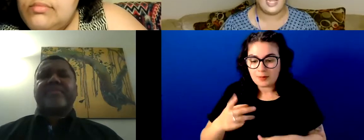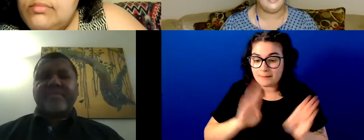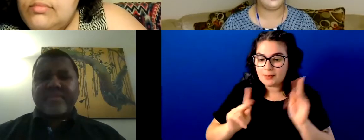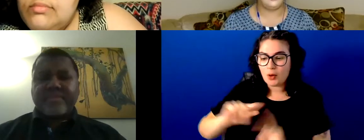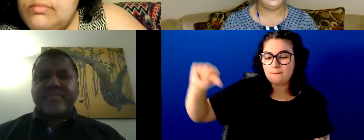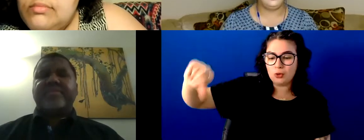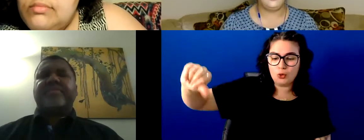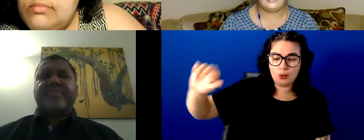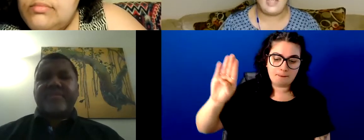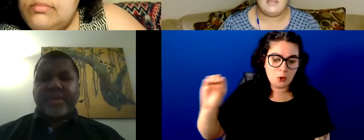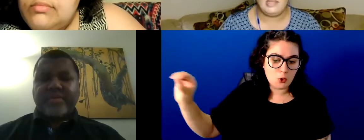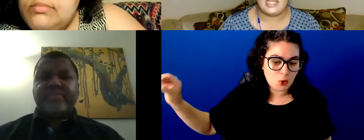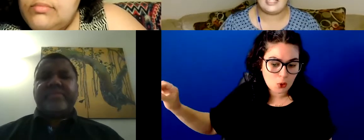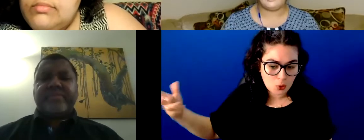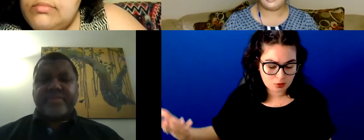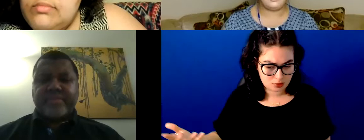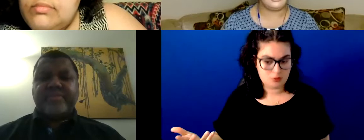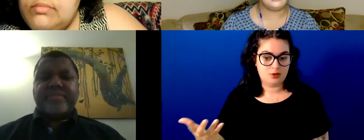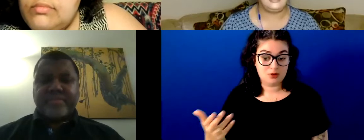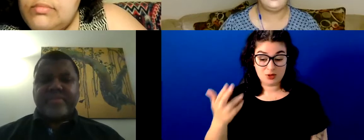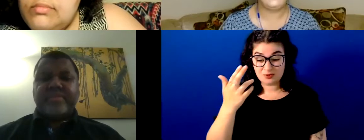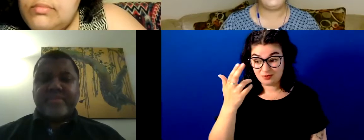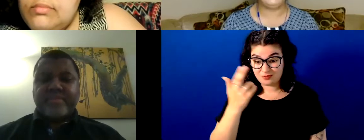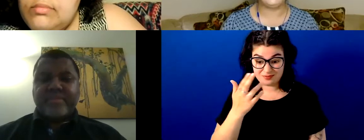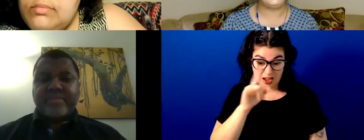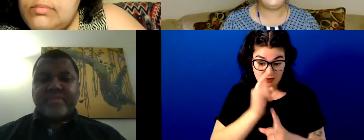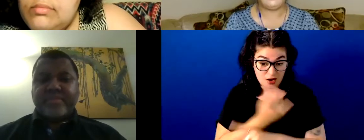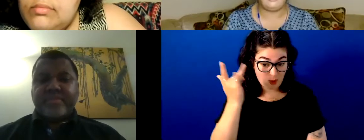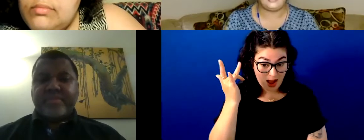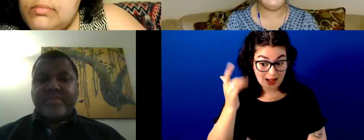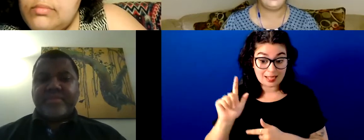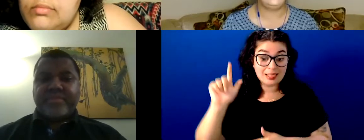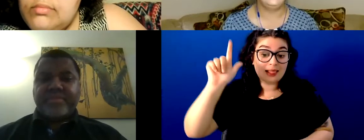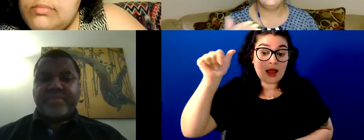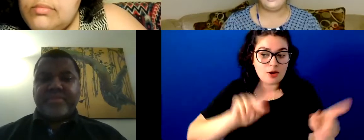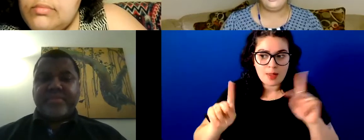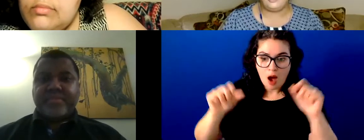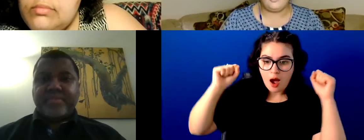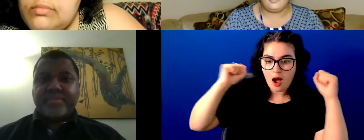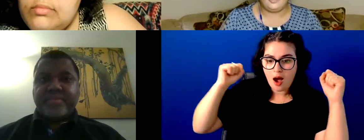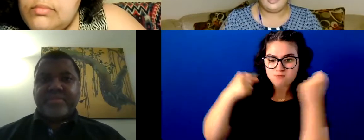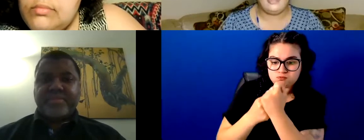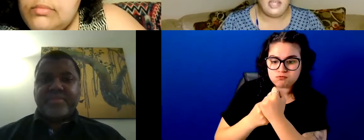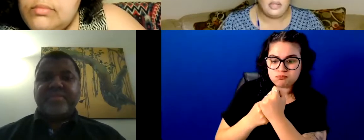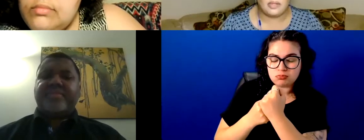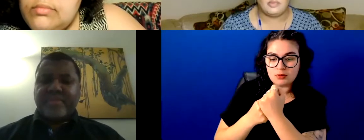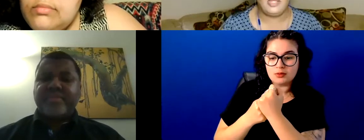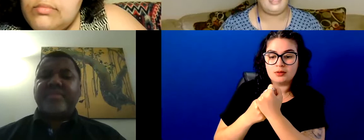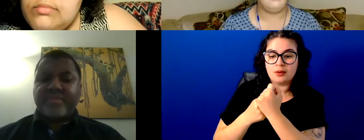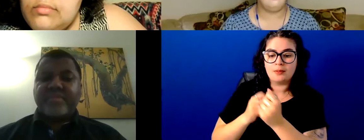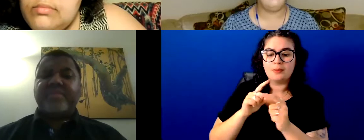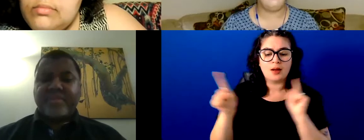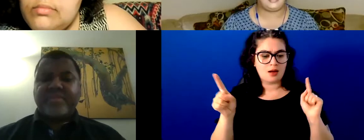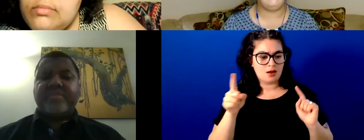they're, and it's funny because, the generations later, people are cheering her on, and I'm like, but, you were there and you were booing